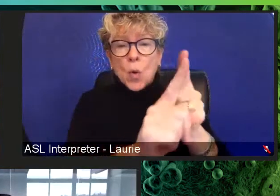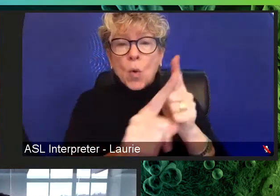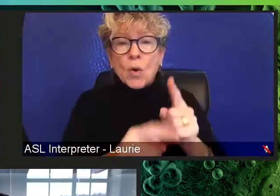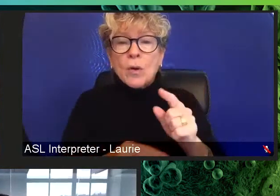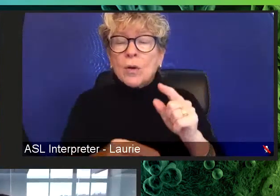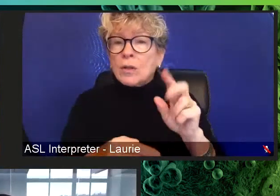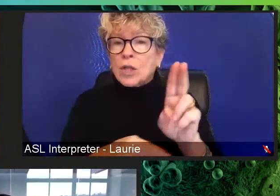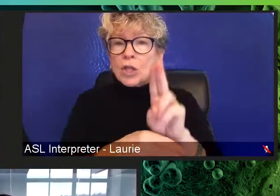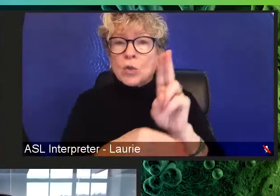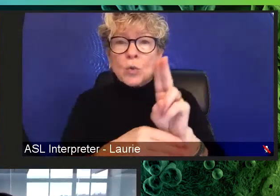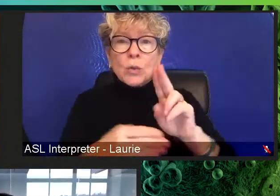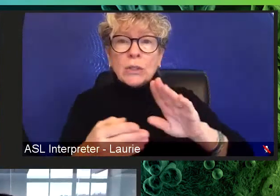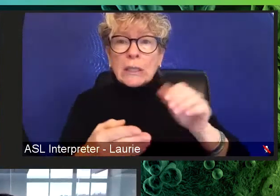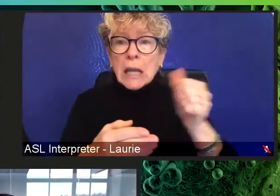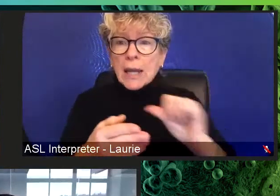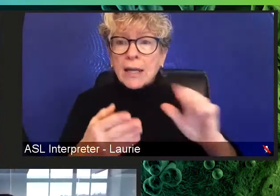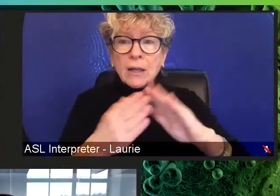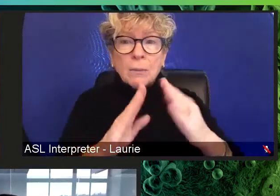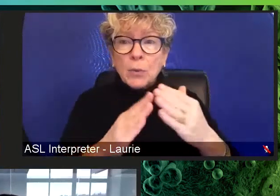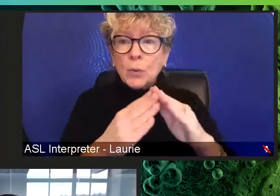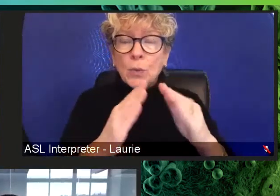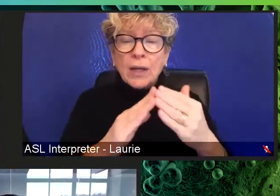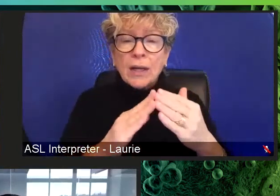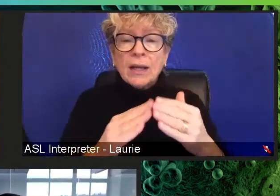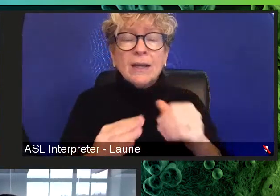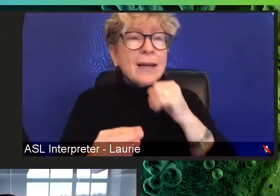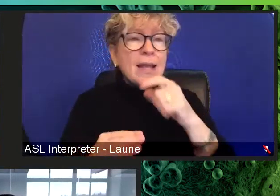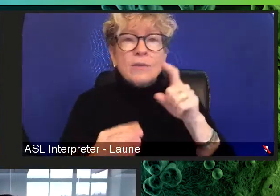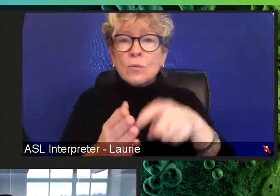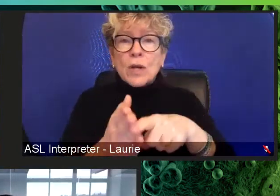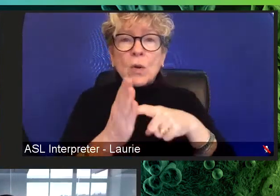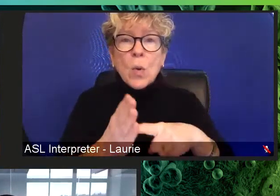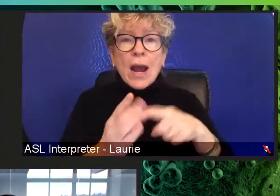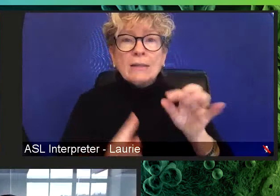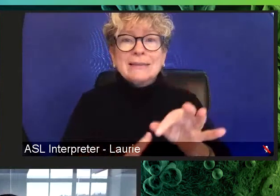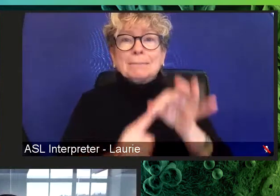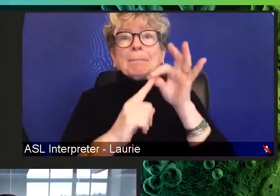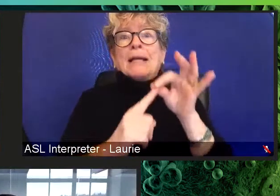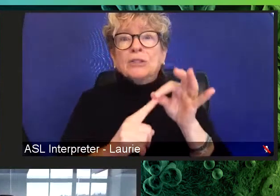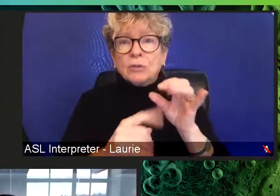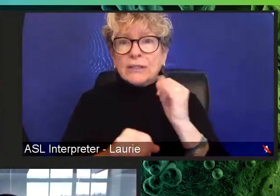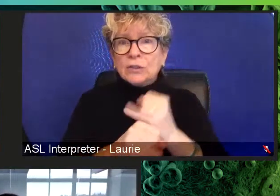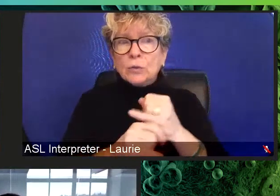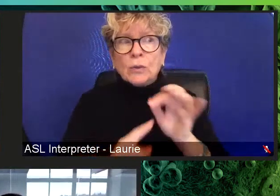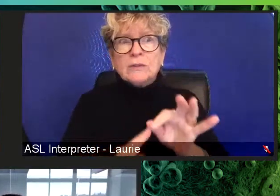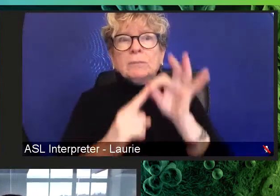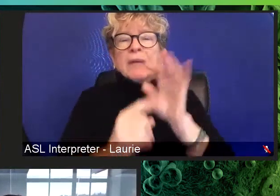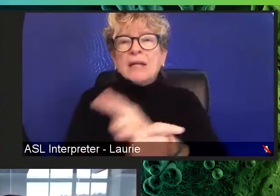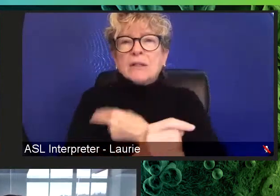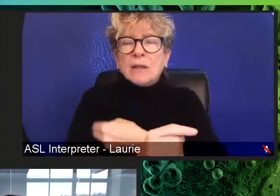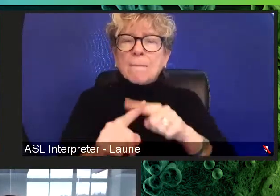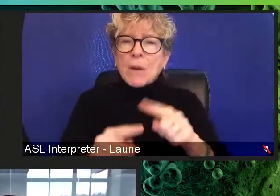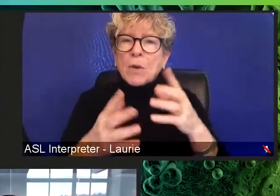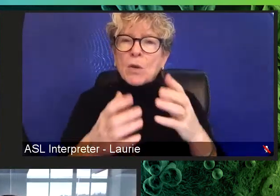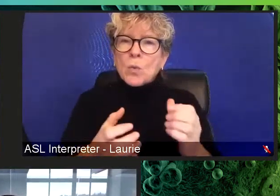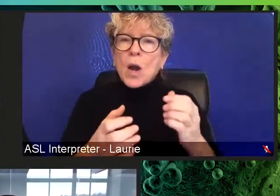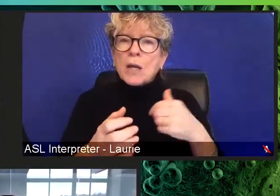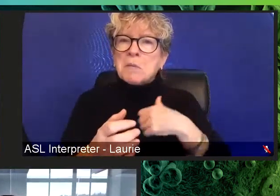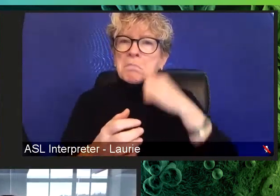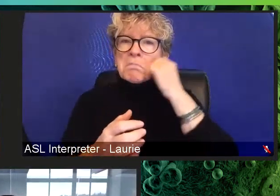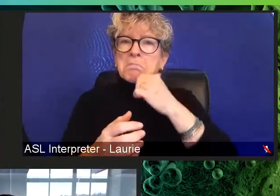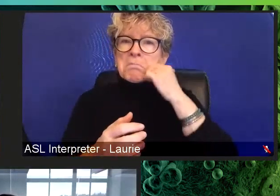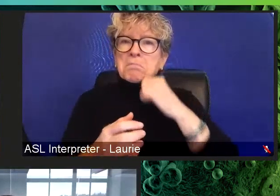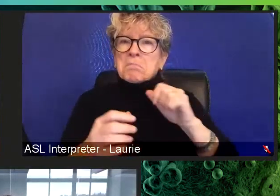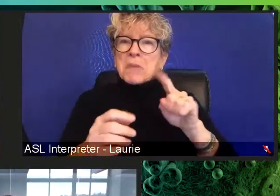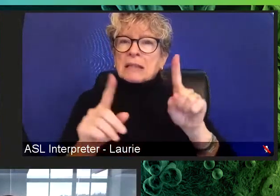not necessarily at a specialized institution or hospital, but be able to use as a test for diagnostic in areas